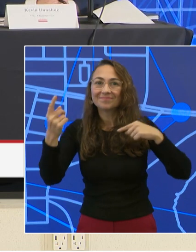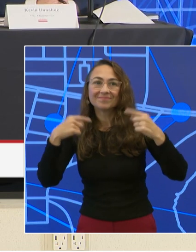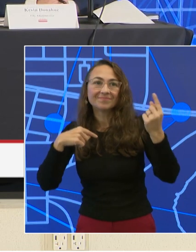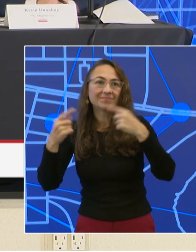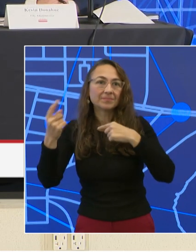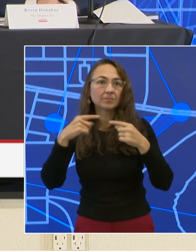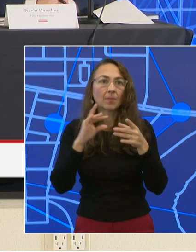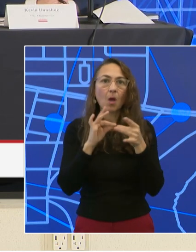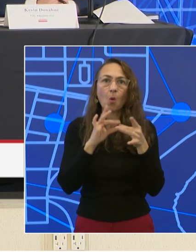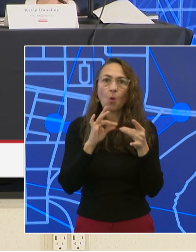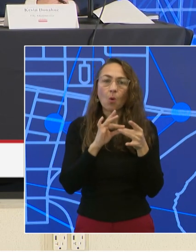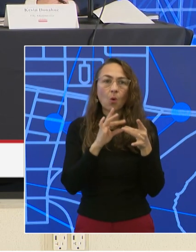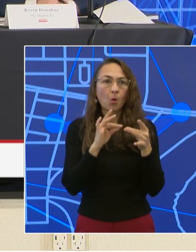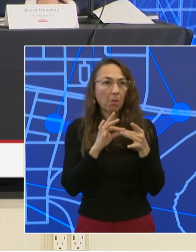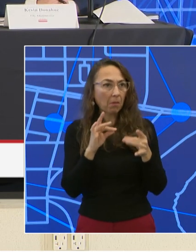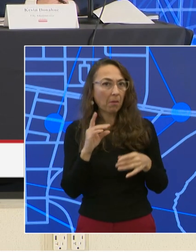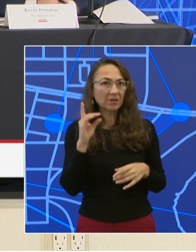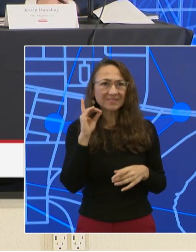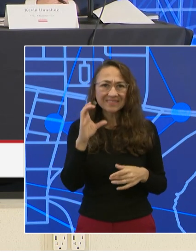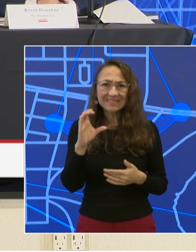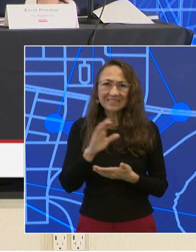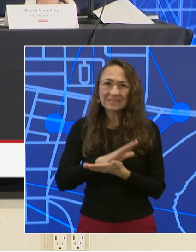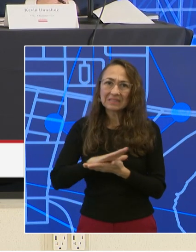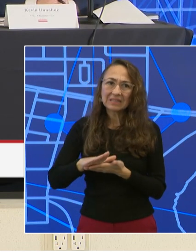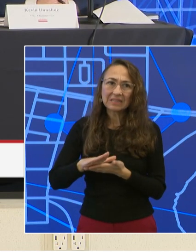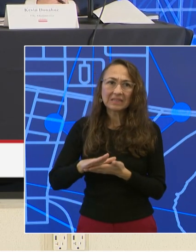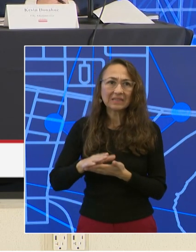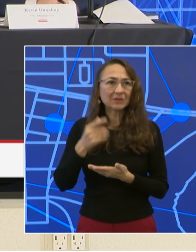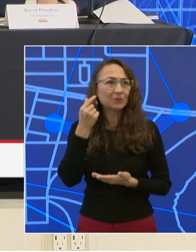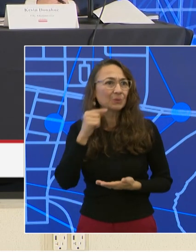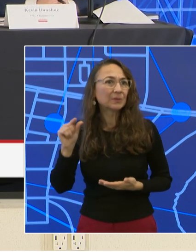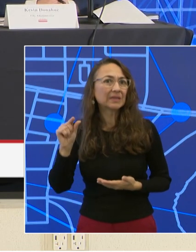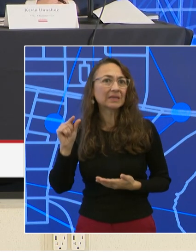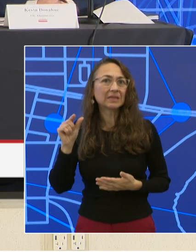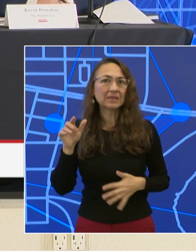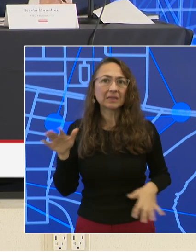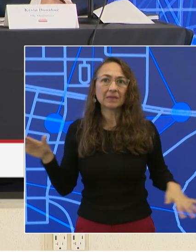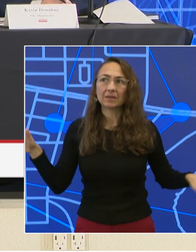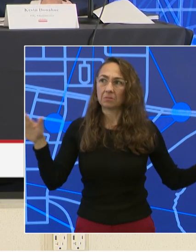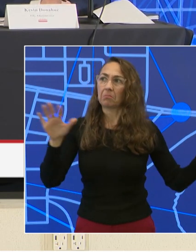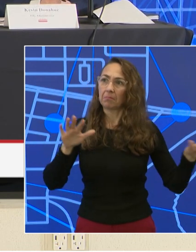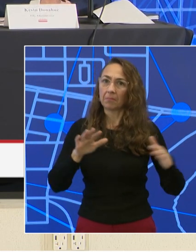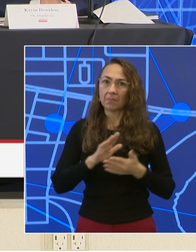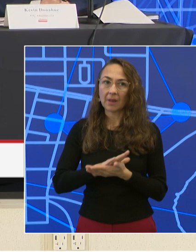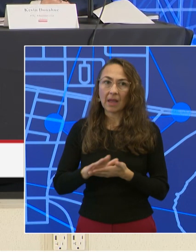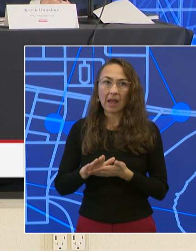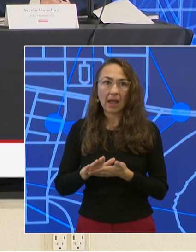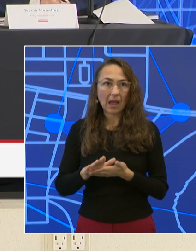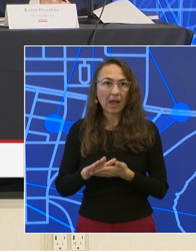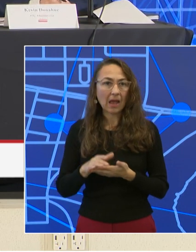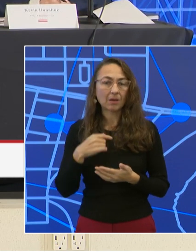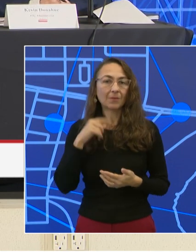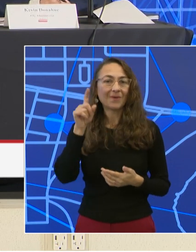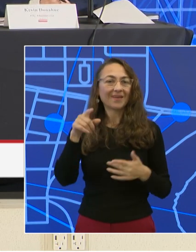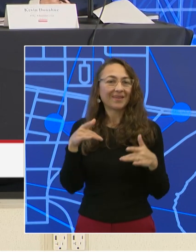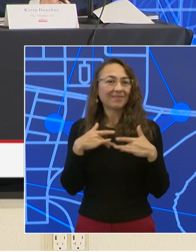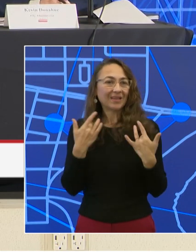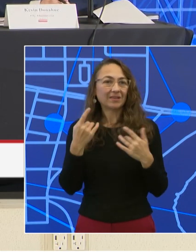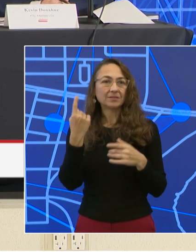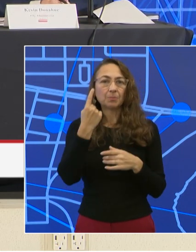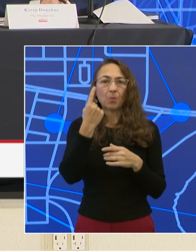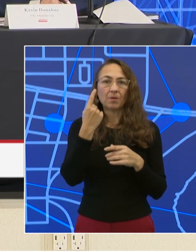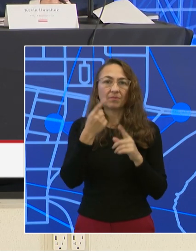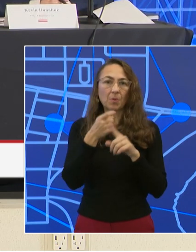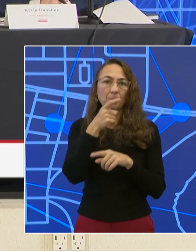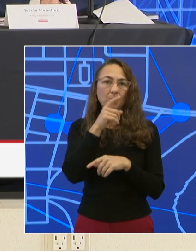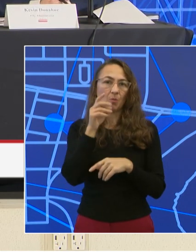how clean and green it is. Somebody that was at an event the other day, somebody from out west, I don't remember which city,